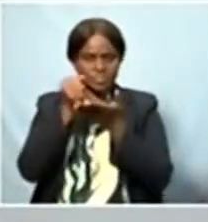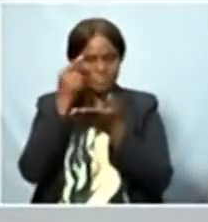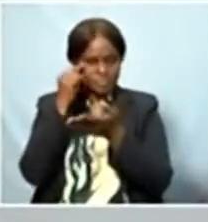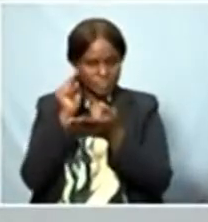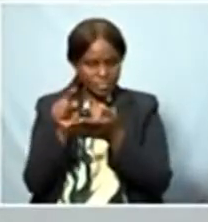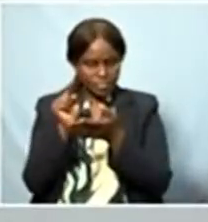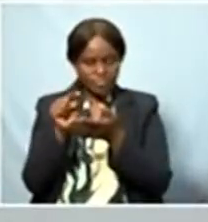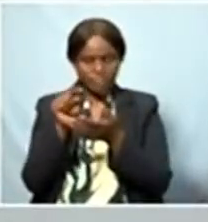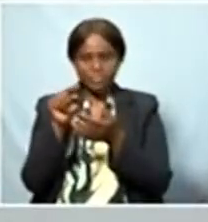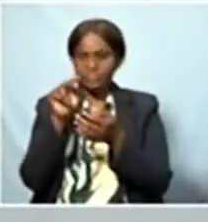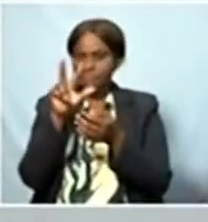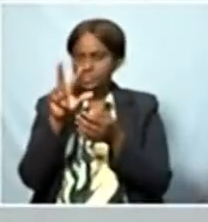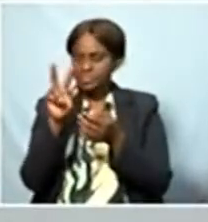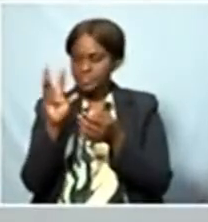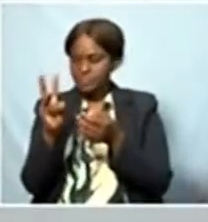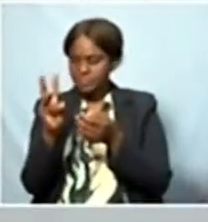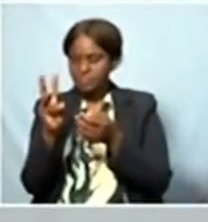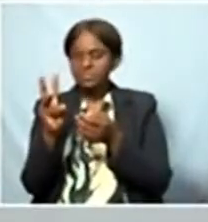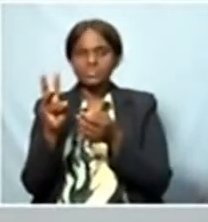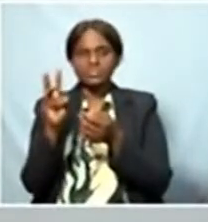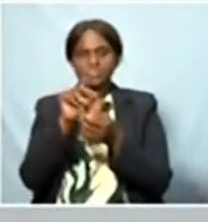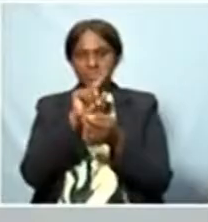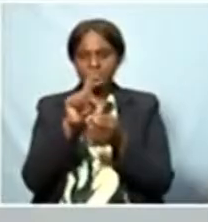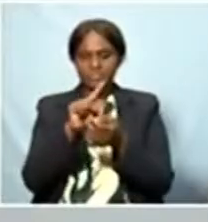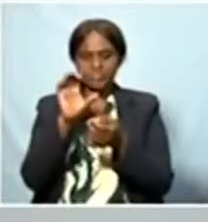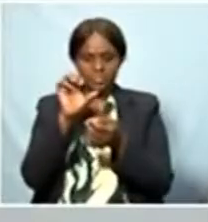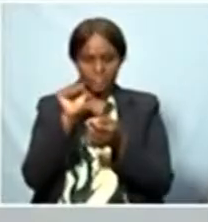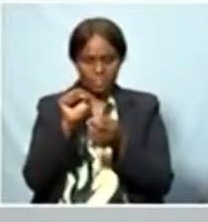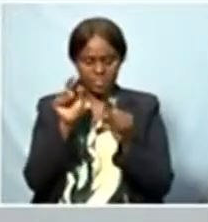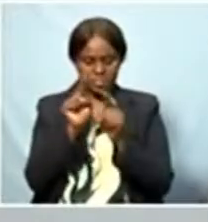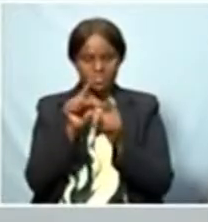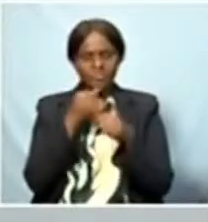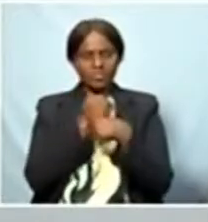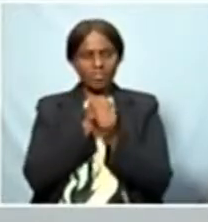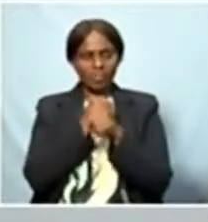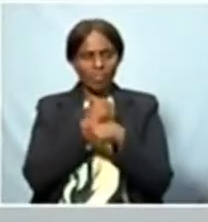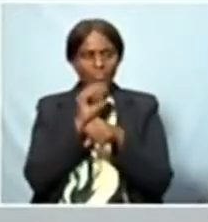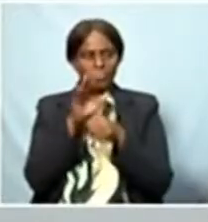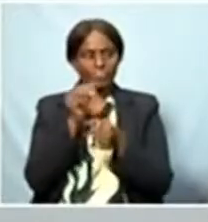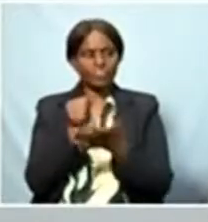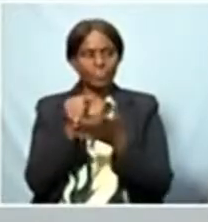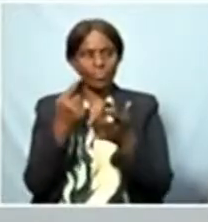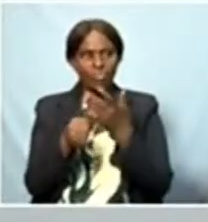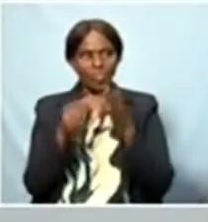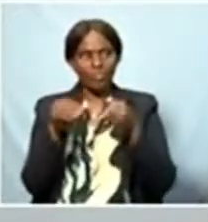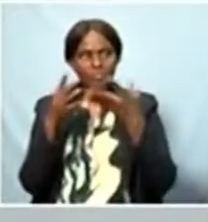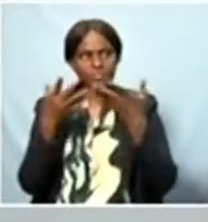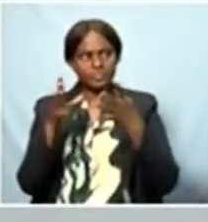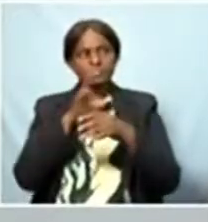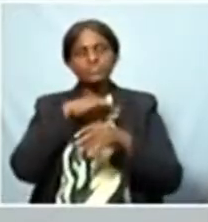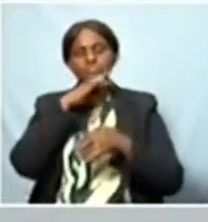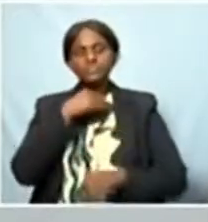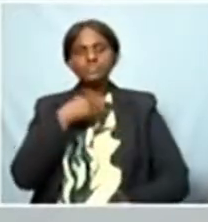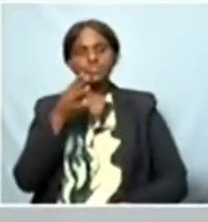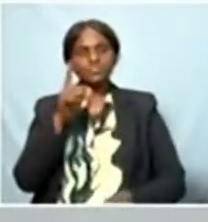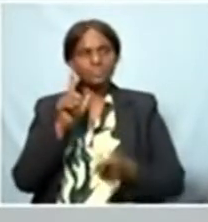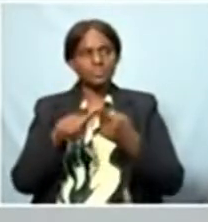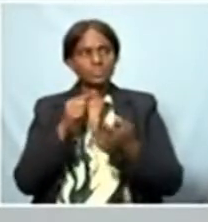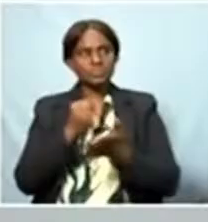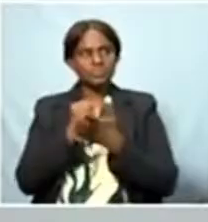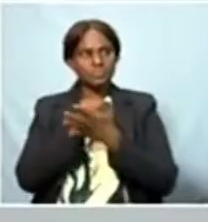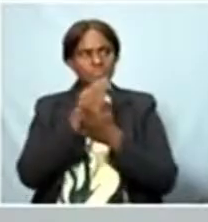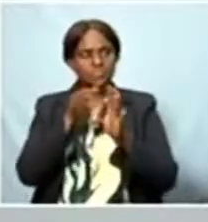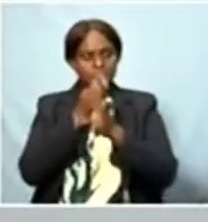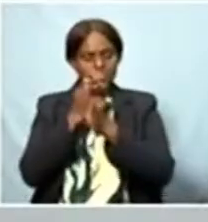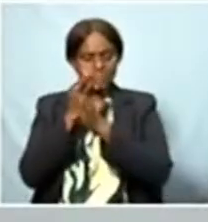Head 36, Zambia Correctional Service Commission, and posits that the budget allocation is adequate to meet set